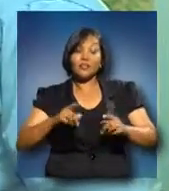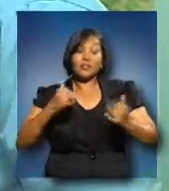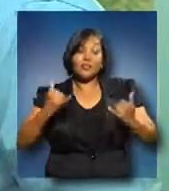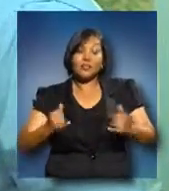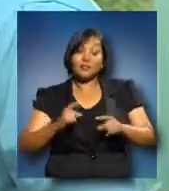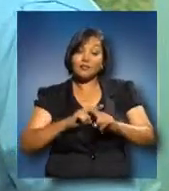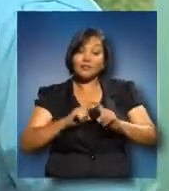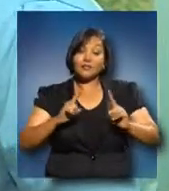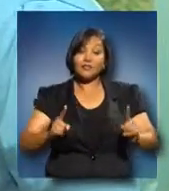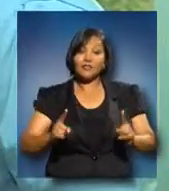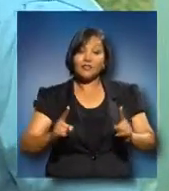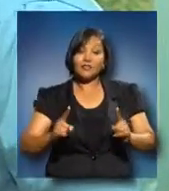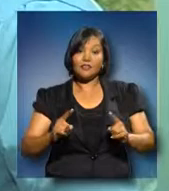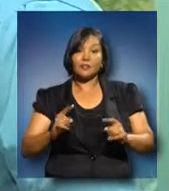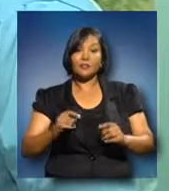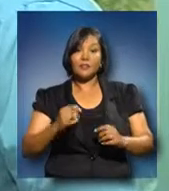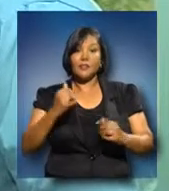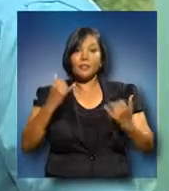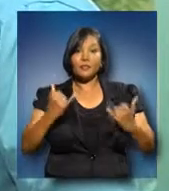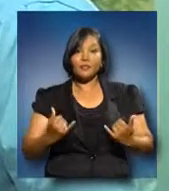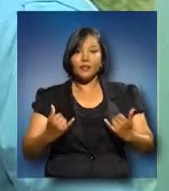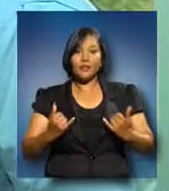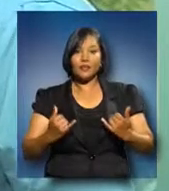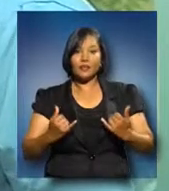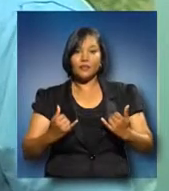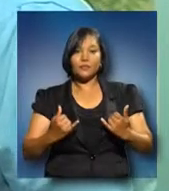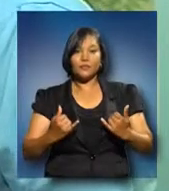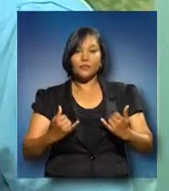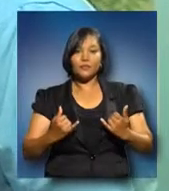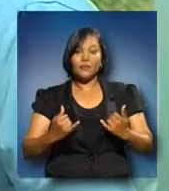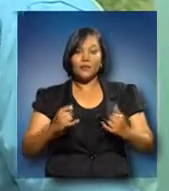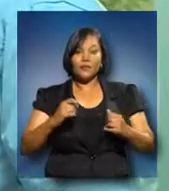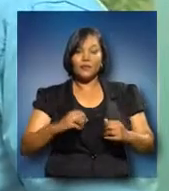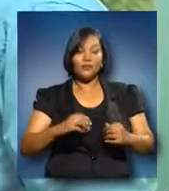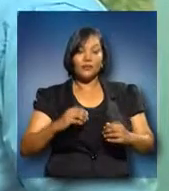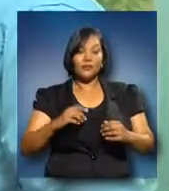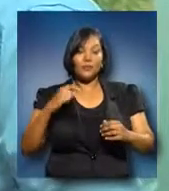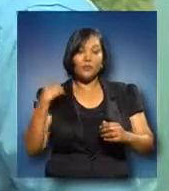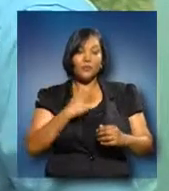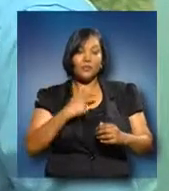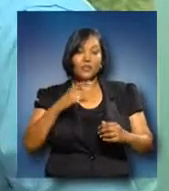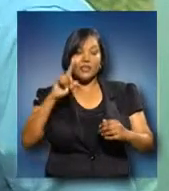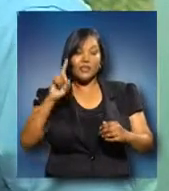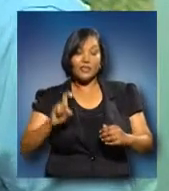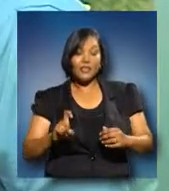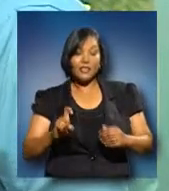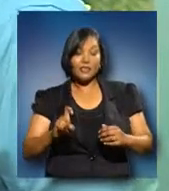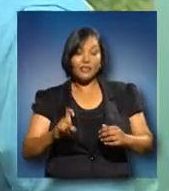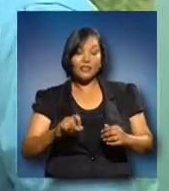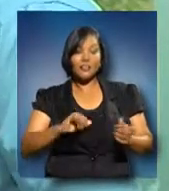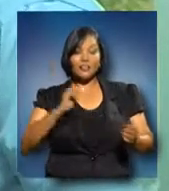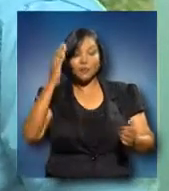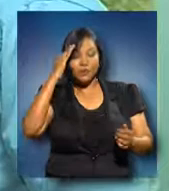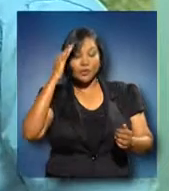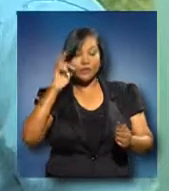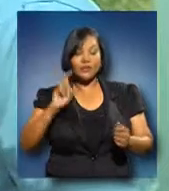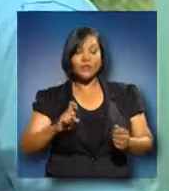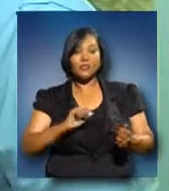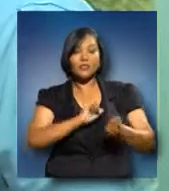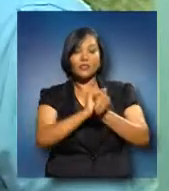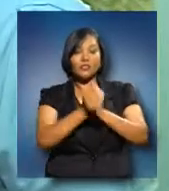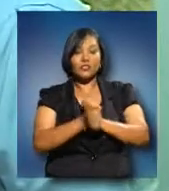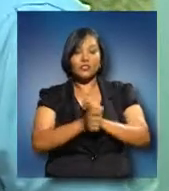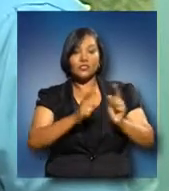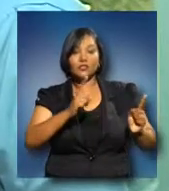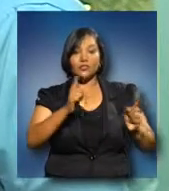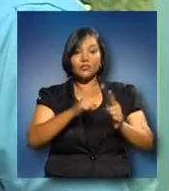passed that hurdle now. Where we are going to is we are committed to IPv6, and within